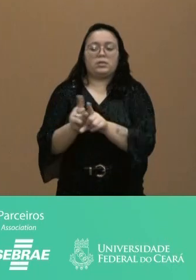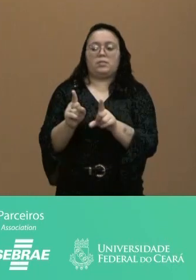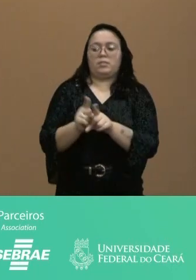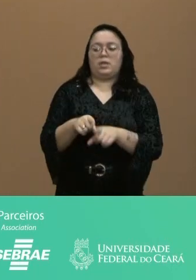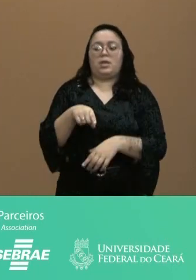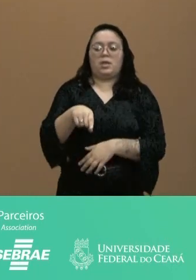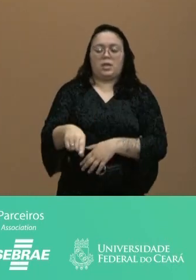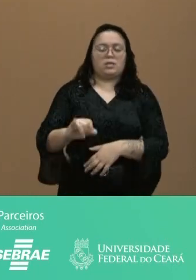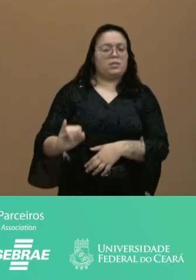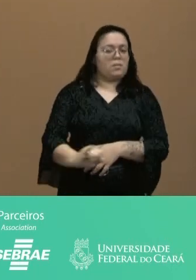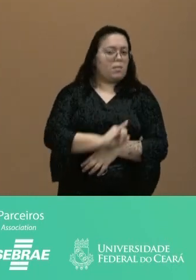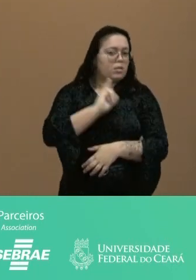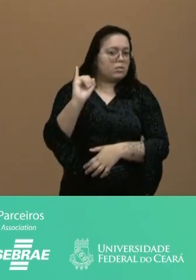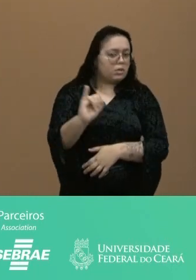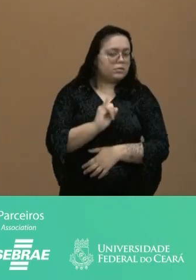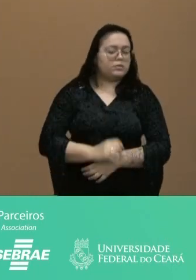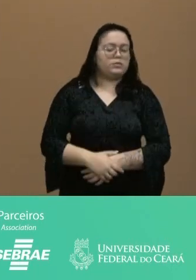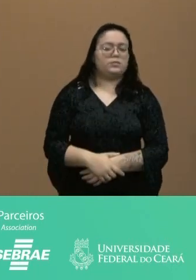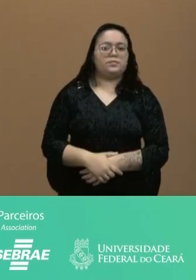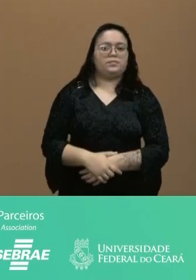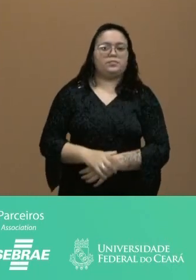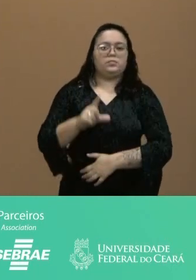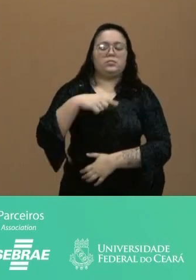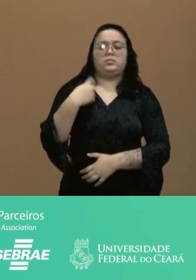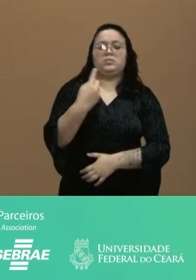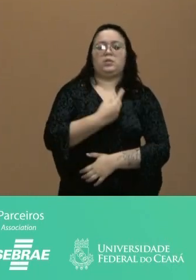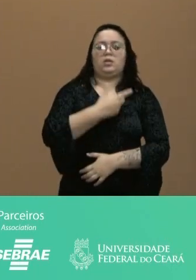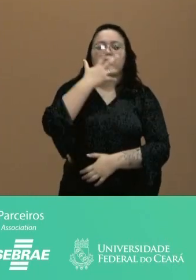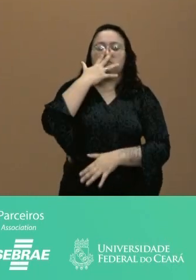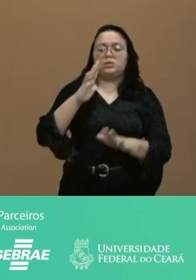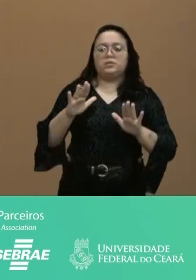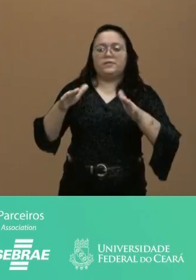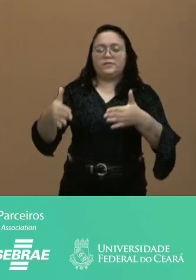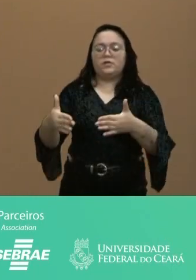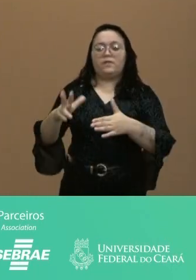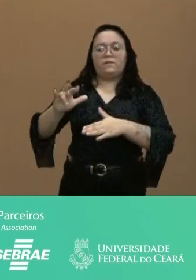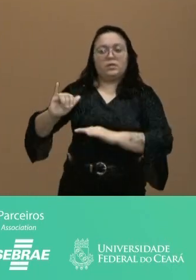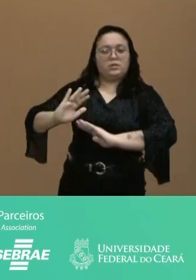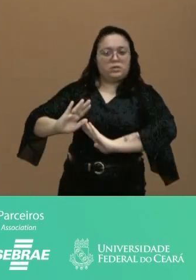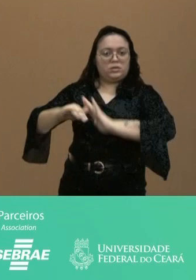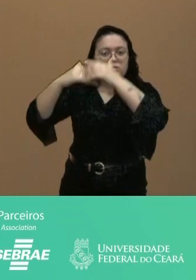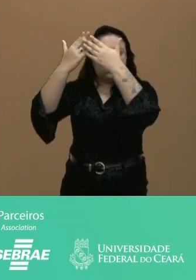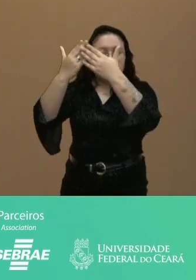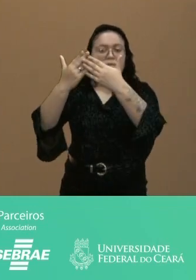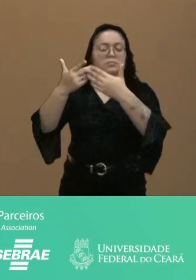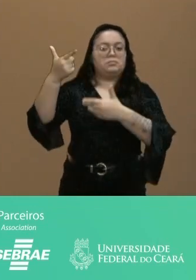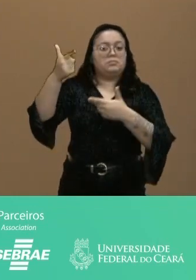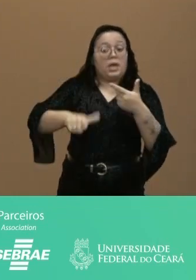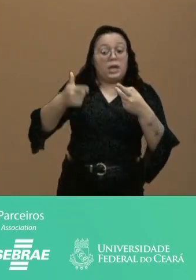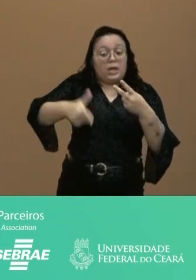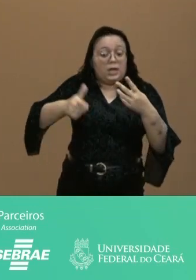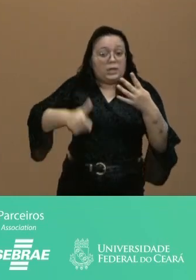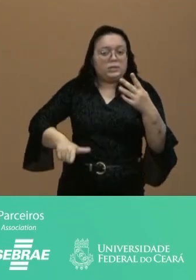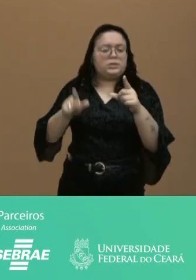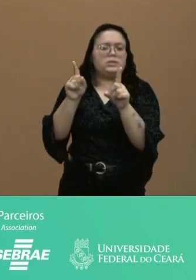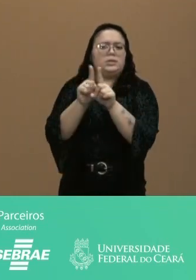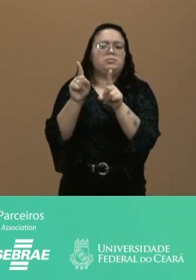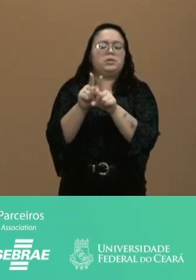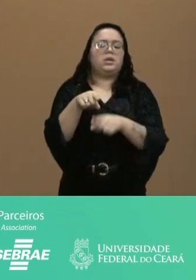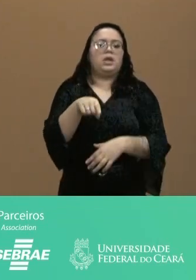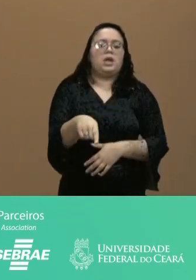que é matchmaking, I think, is something important that we're going to develop more and more. So, you